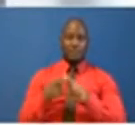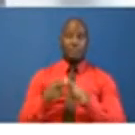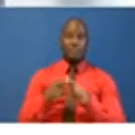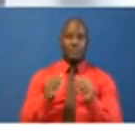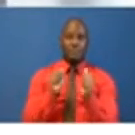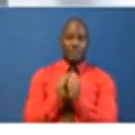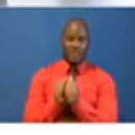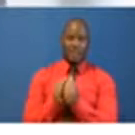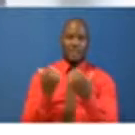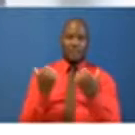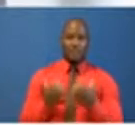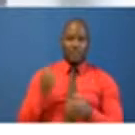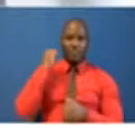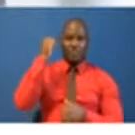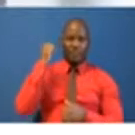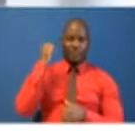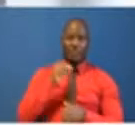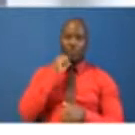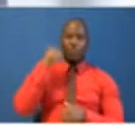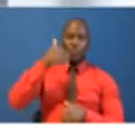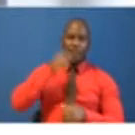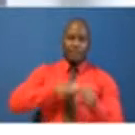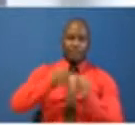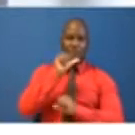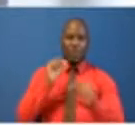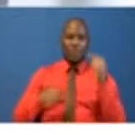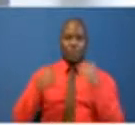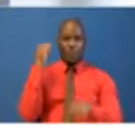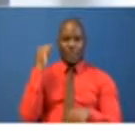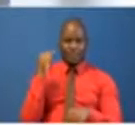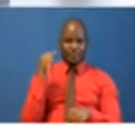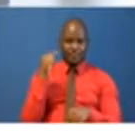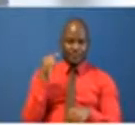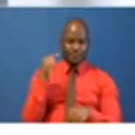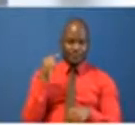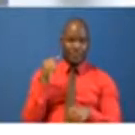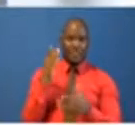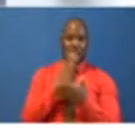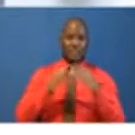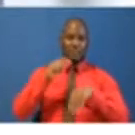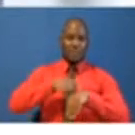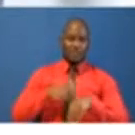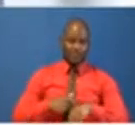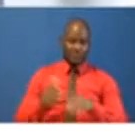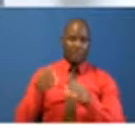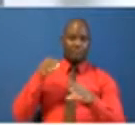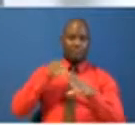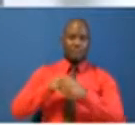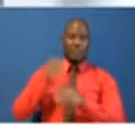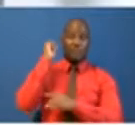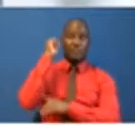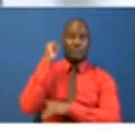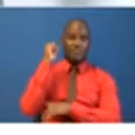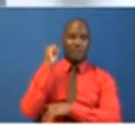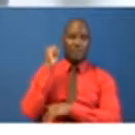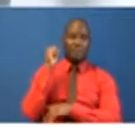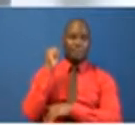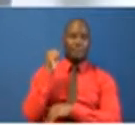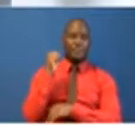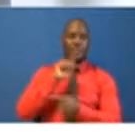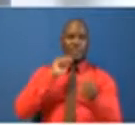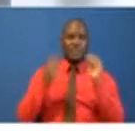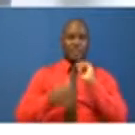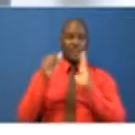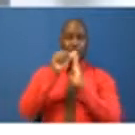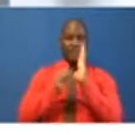that really a politics is not always about winning sometimes you get into politics to put a particular agenda on the